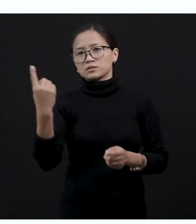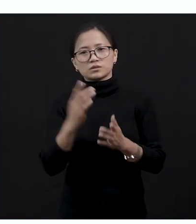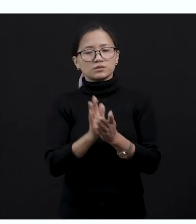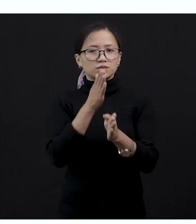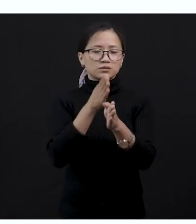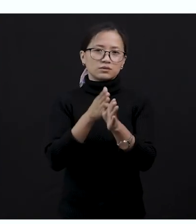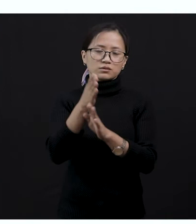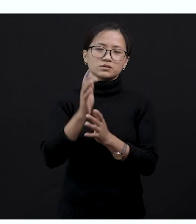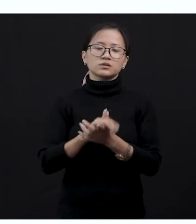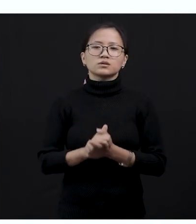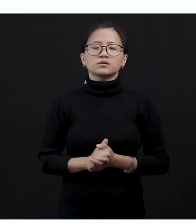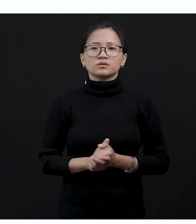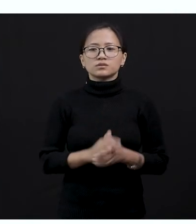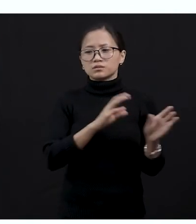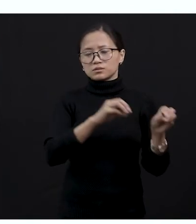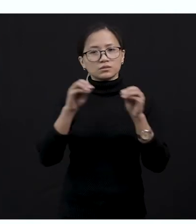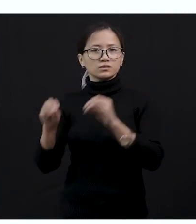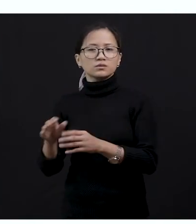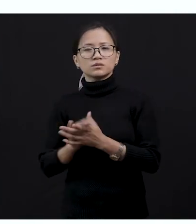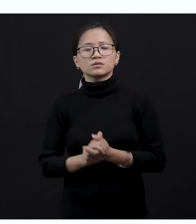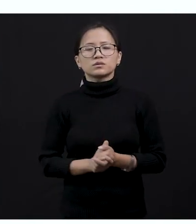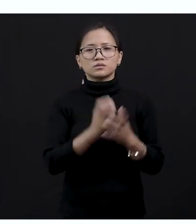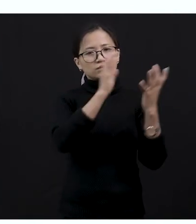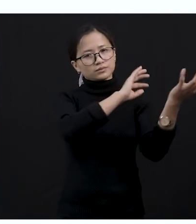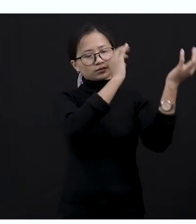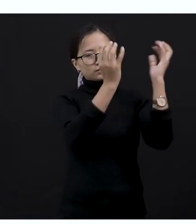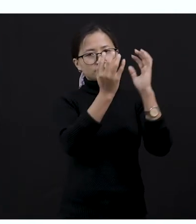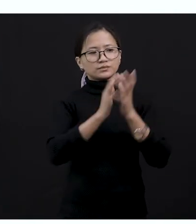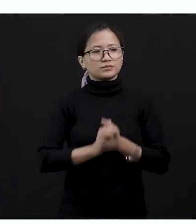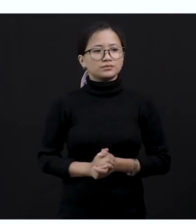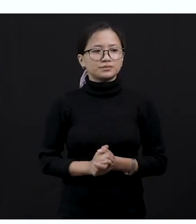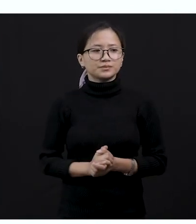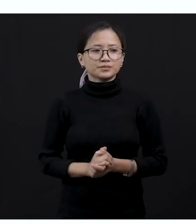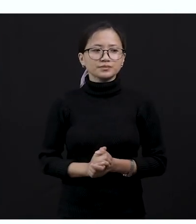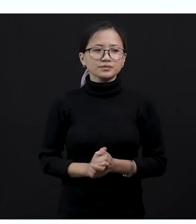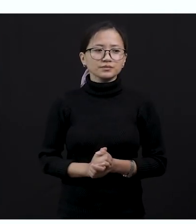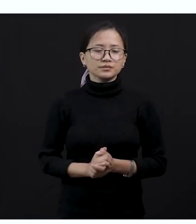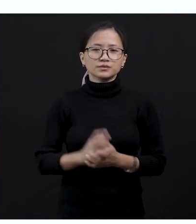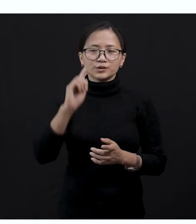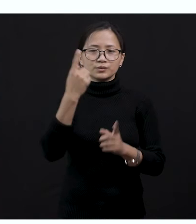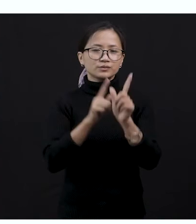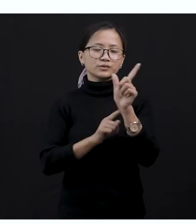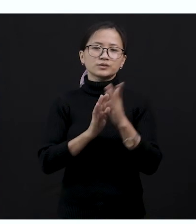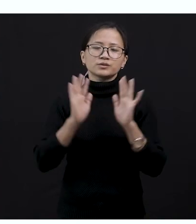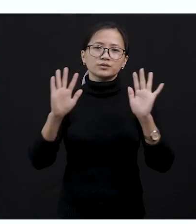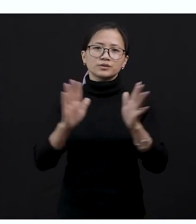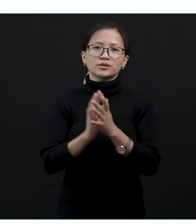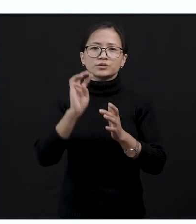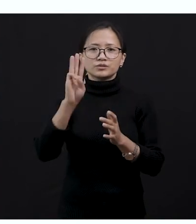is all because of the movement of the earth. So in 1 year, we